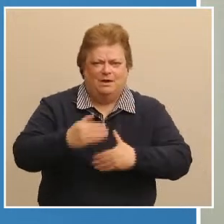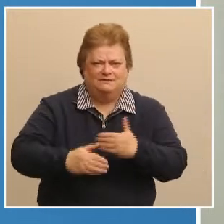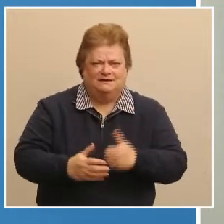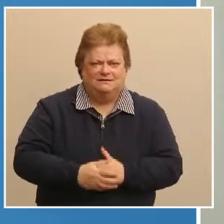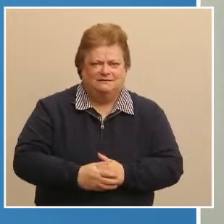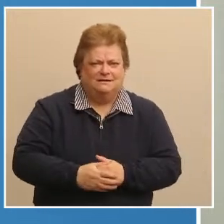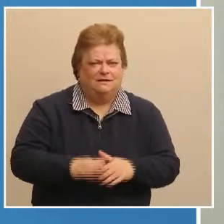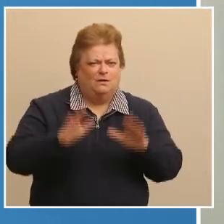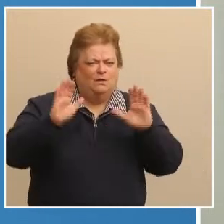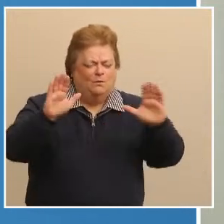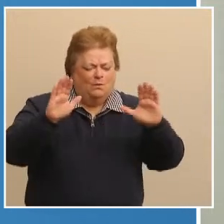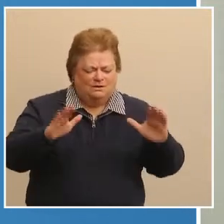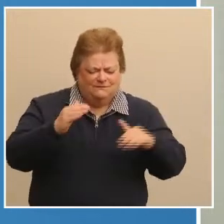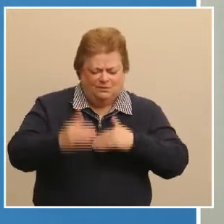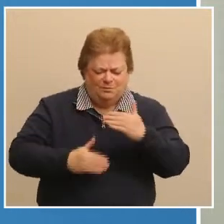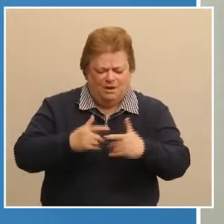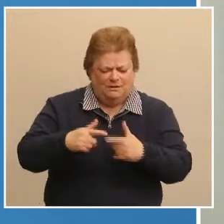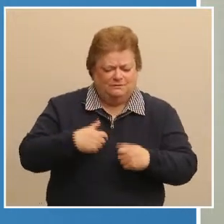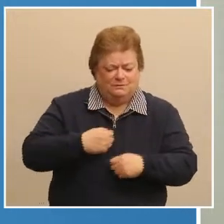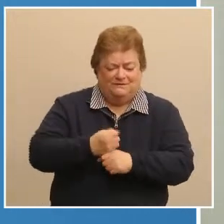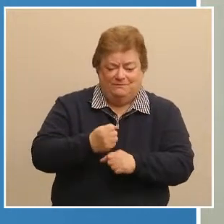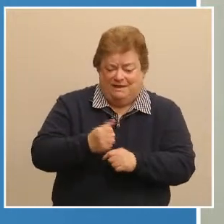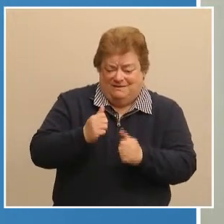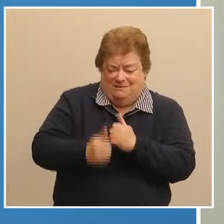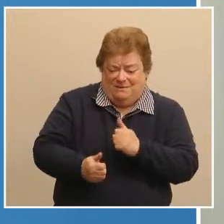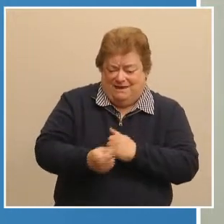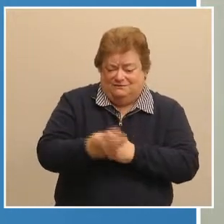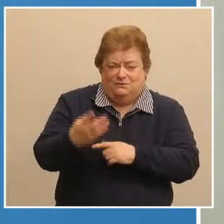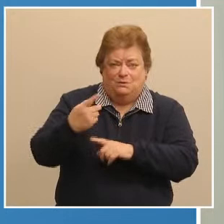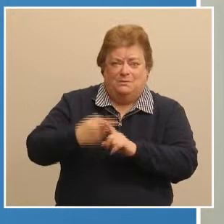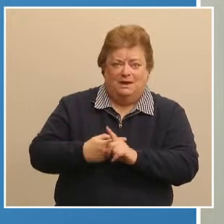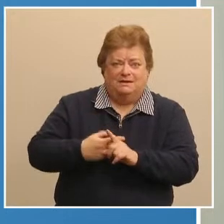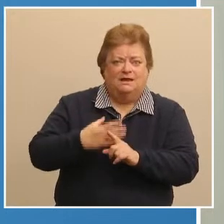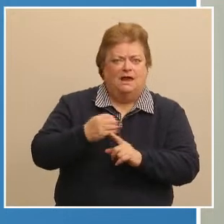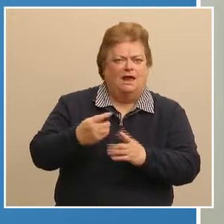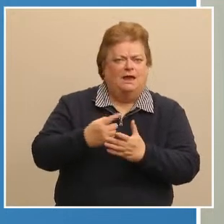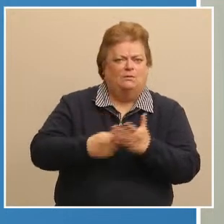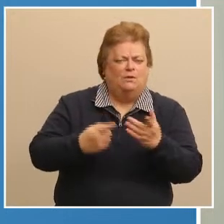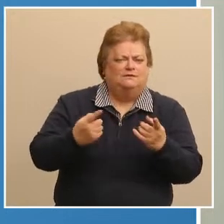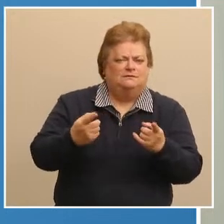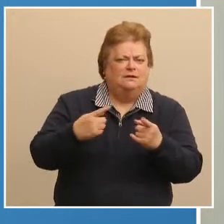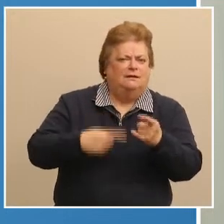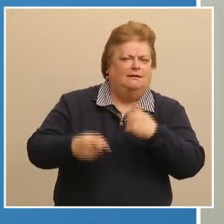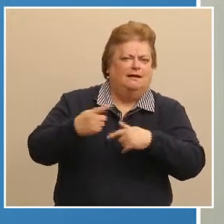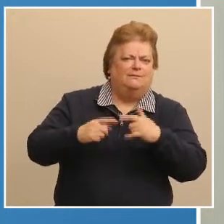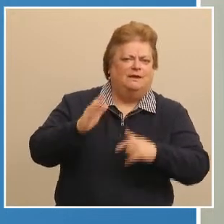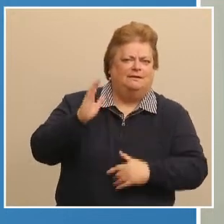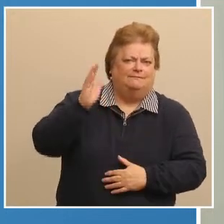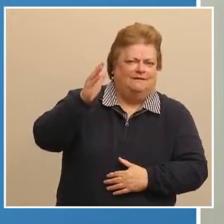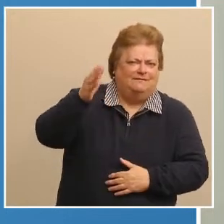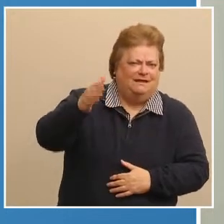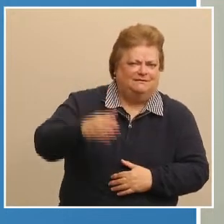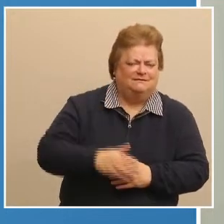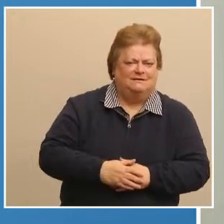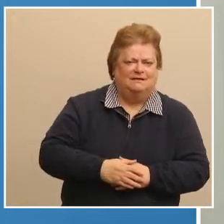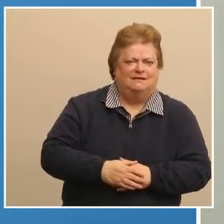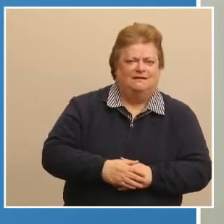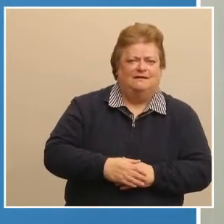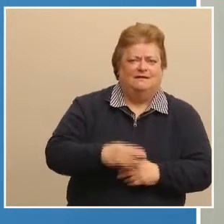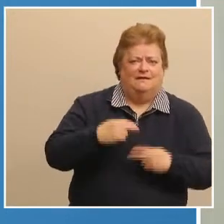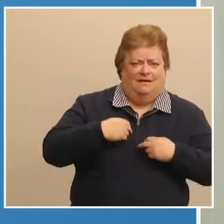remarkable progress we have made in the past couple of months, as well as what comes next. Frontline healthcare